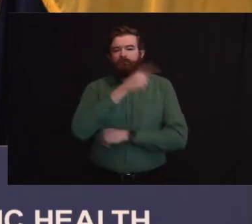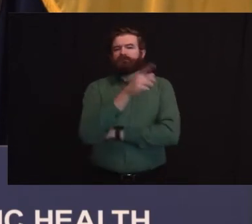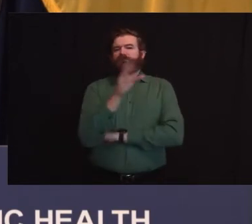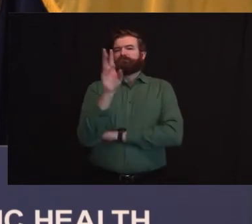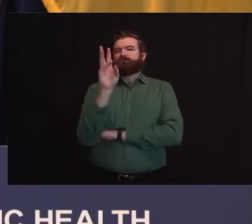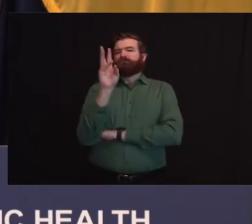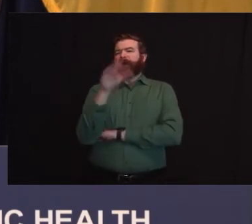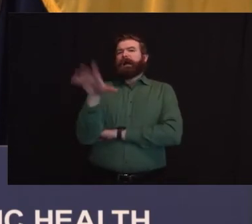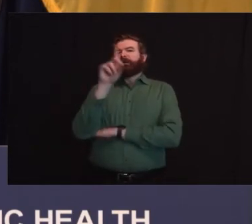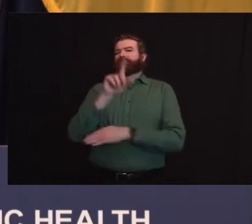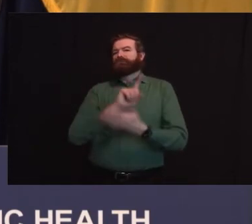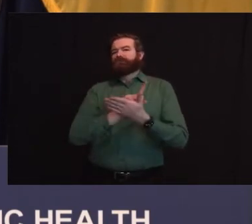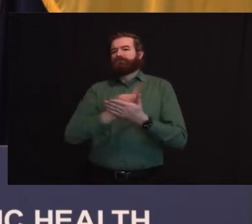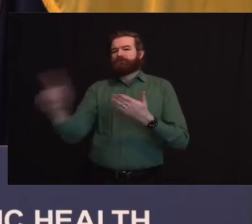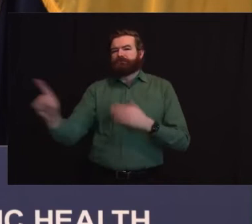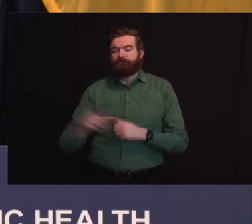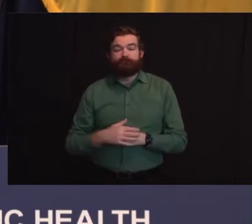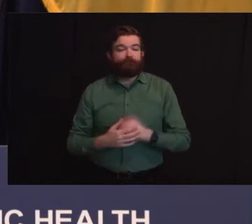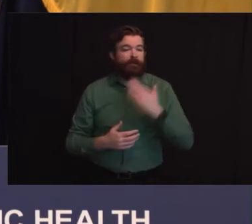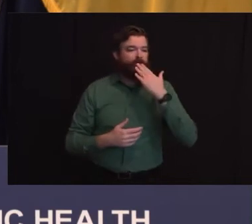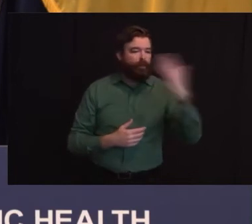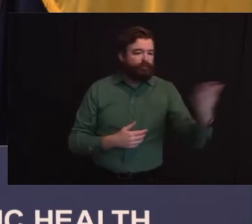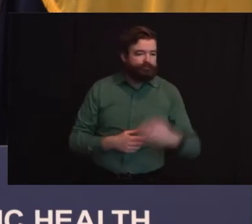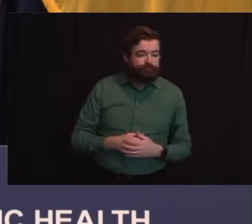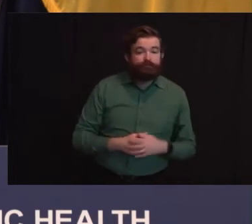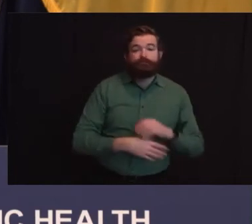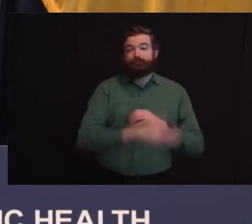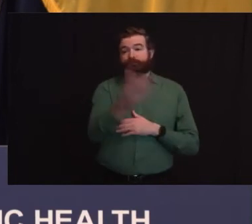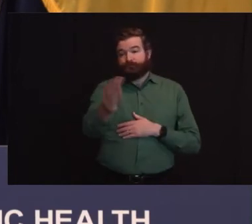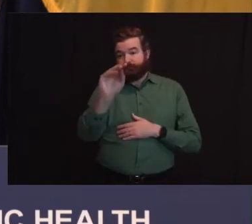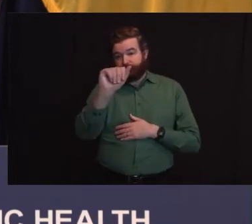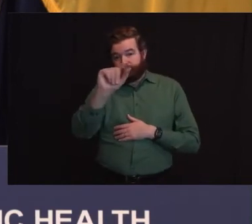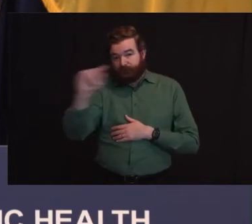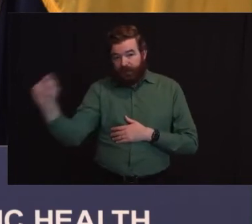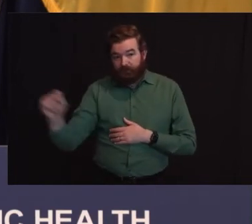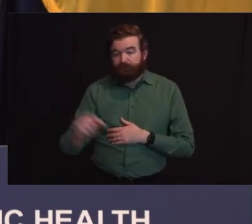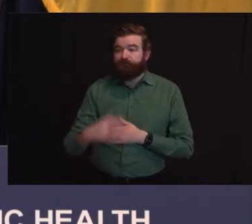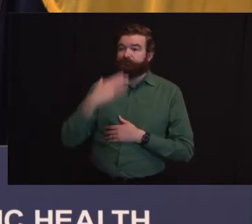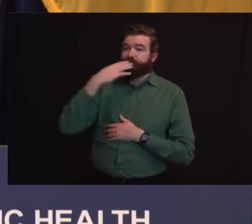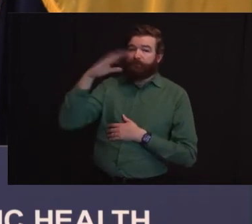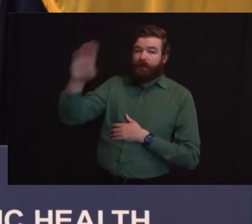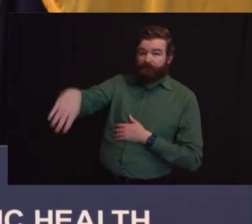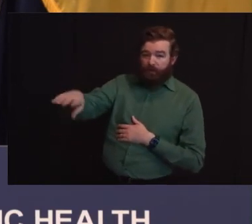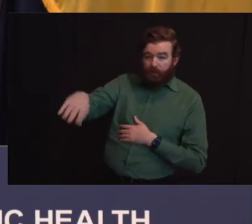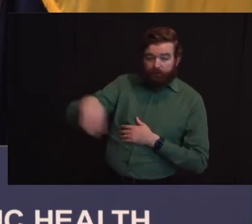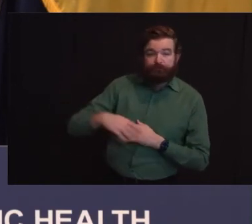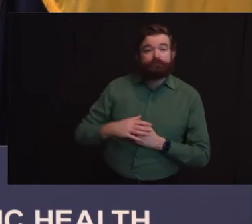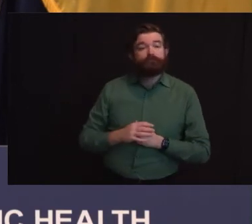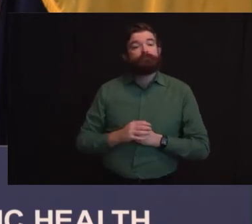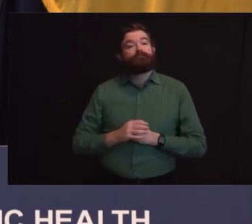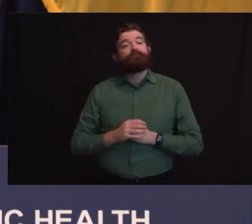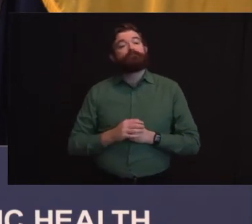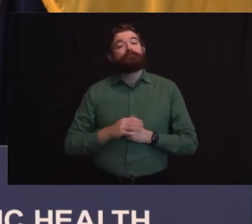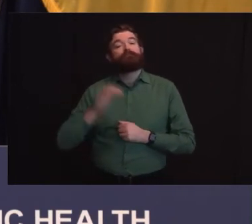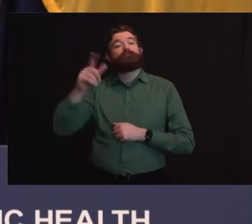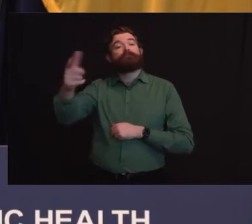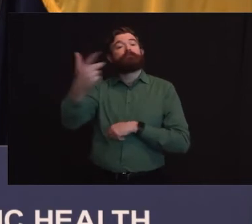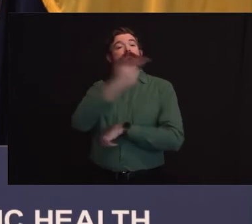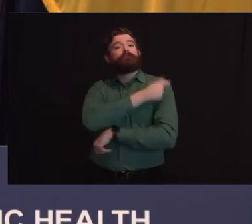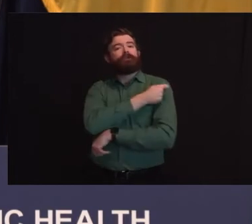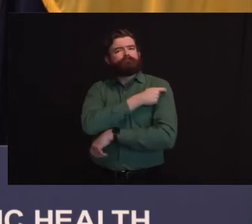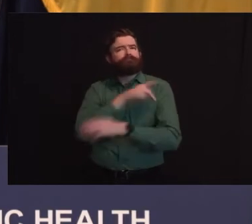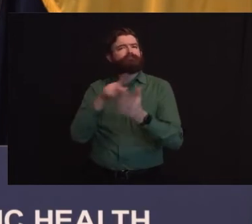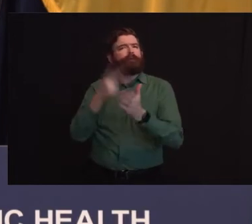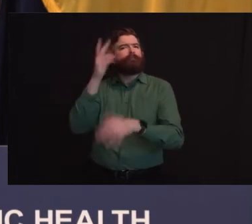Thank you. Matt, good afternoon. Good afternoon, Governor. On the problems with the double booking on the state vaccination